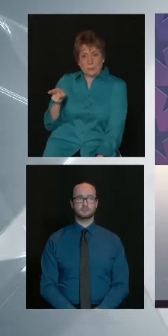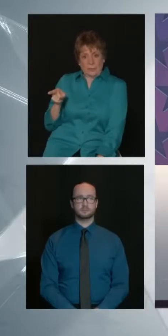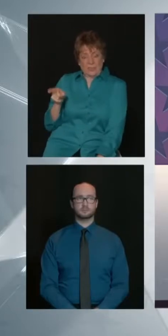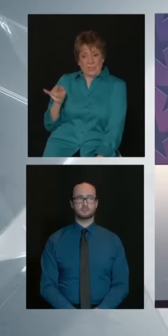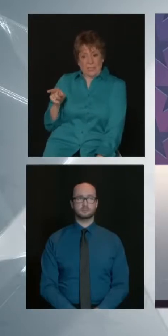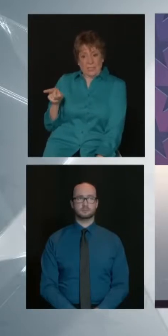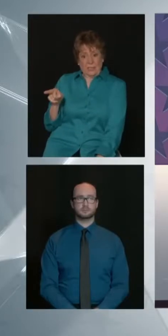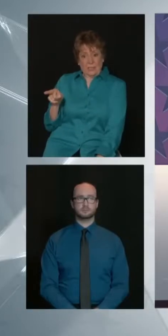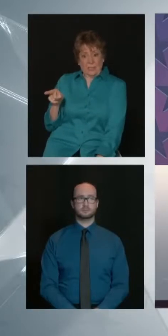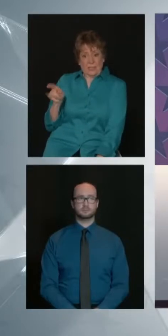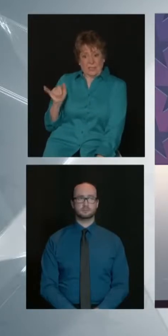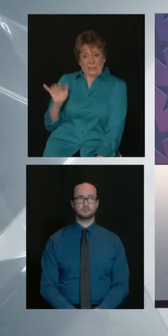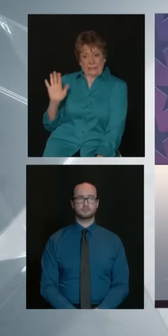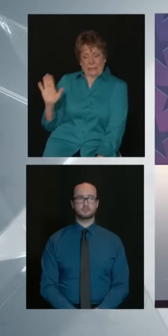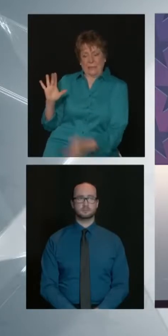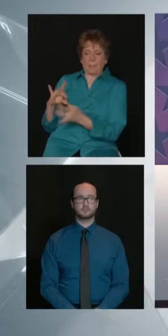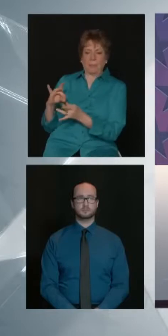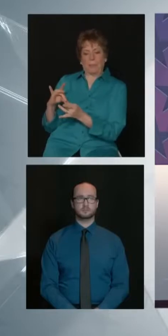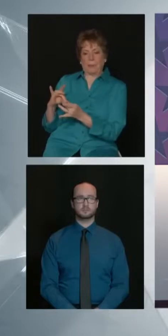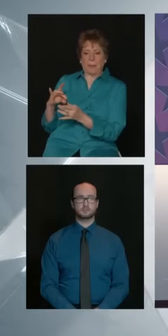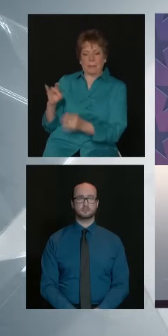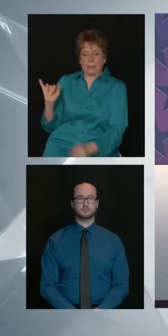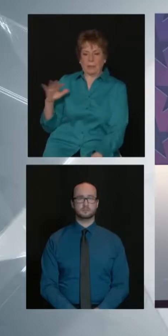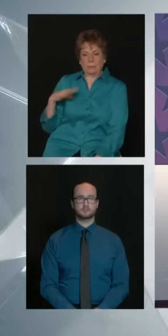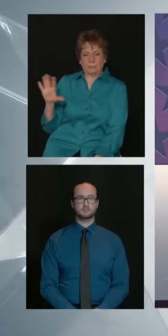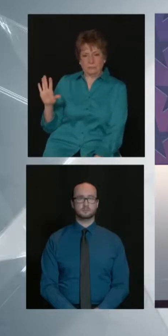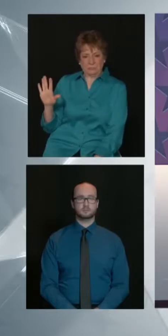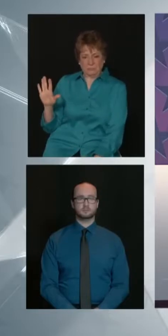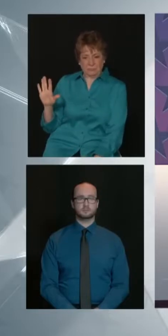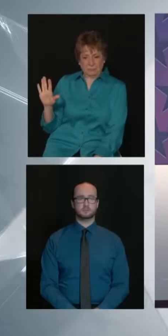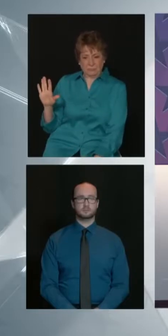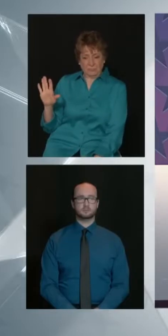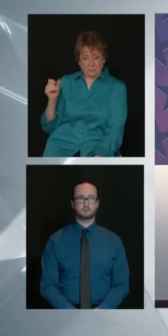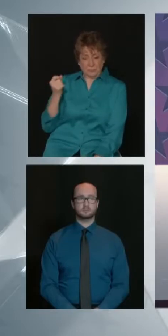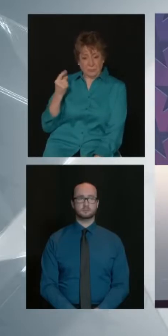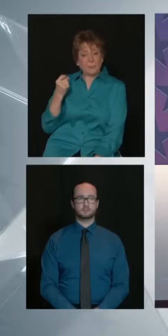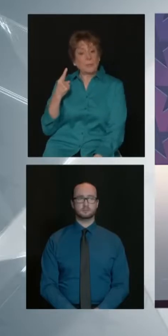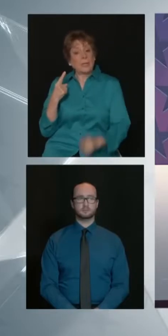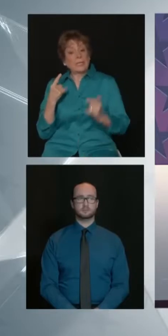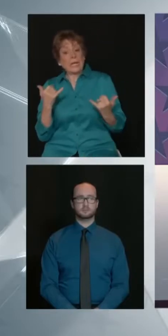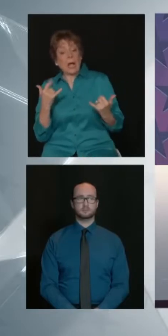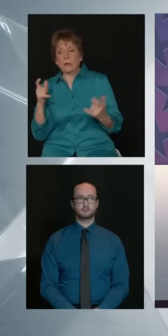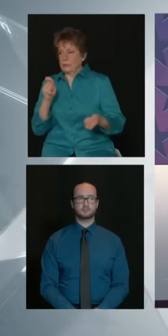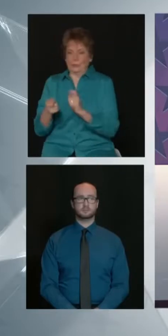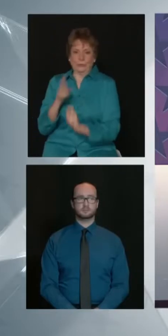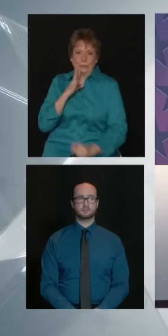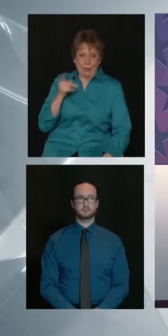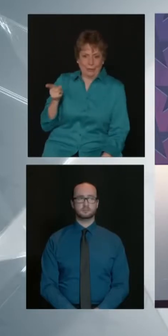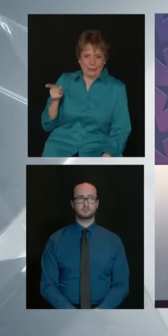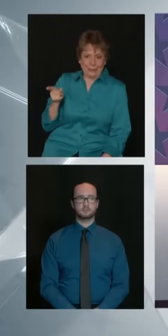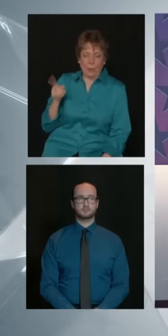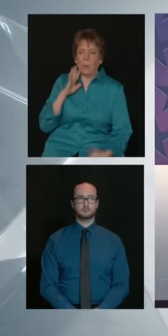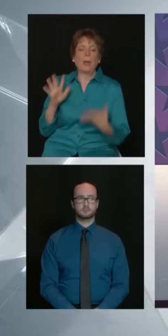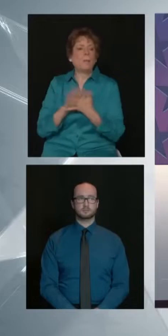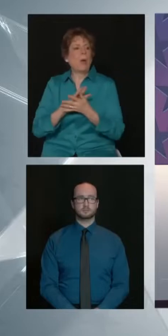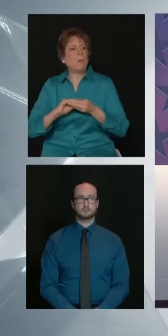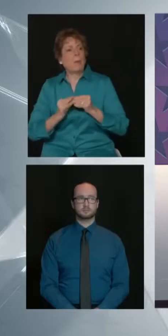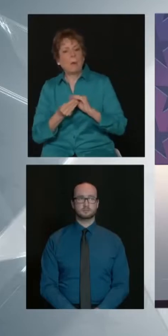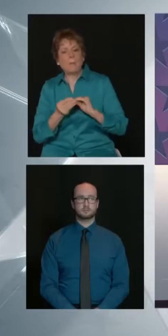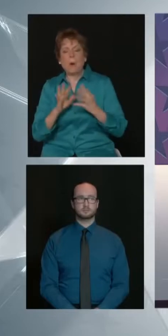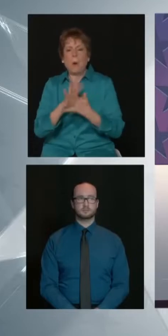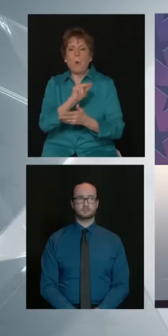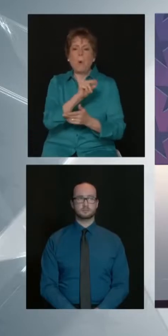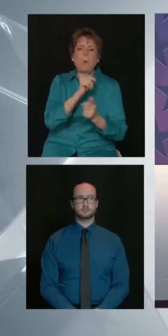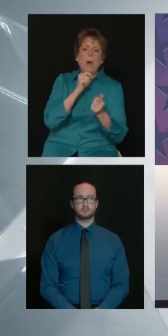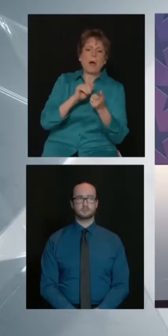Blake. I mean, he's only saying this now, and he's probably going to tell you something totally different. and it's only because he's trying to win